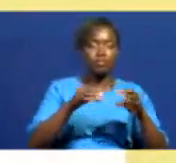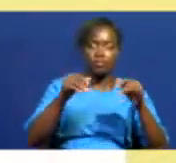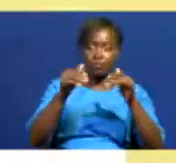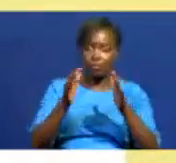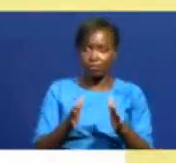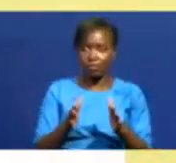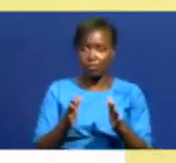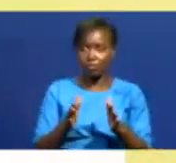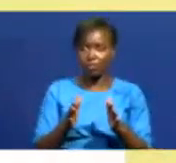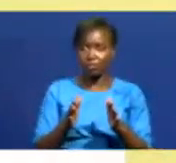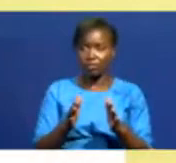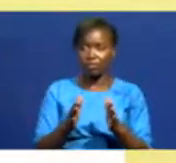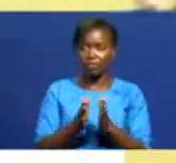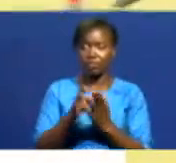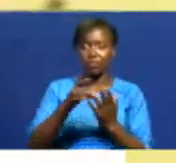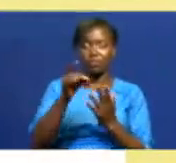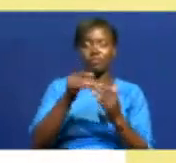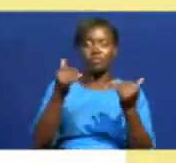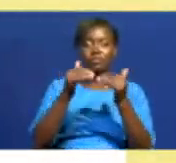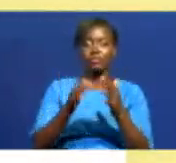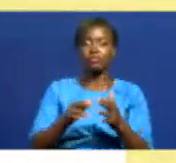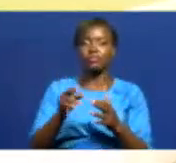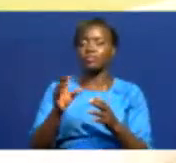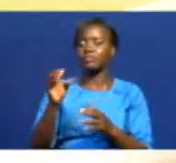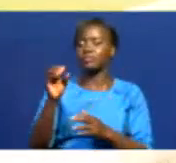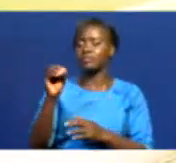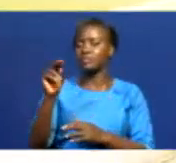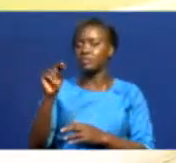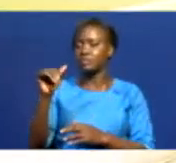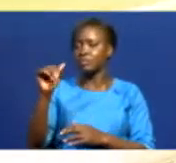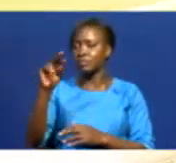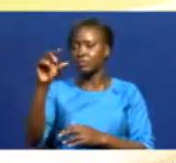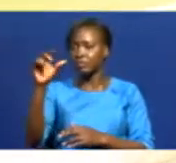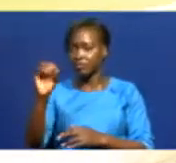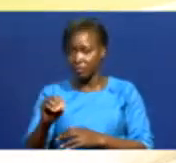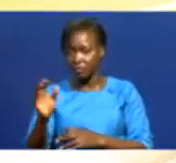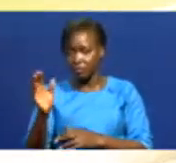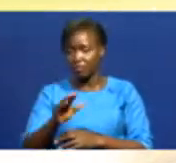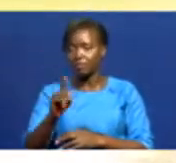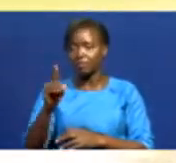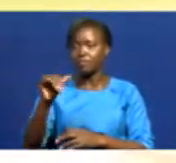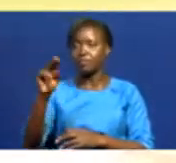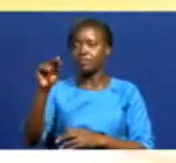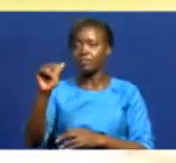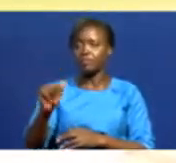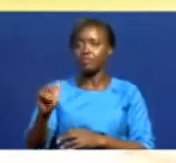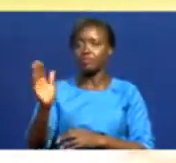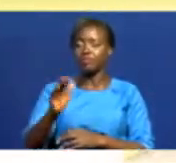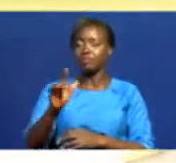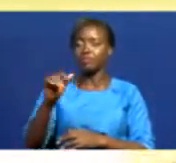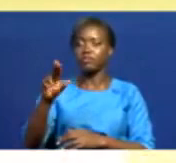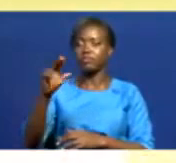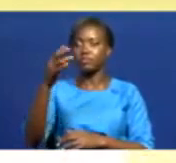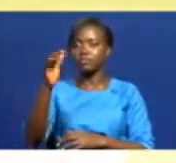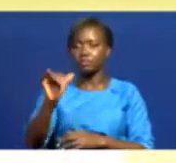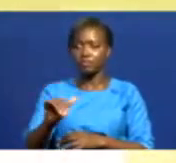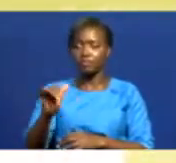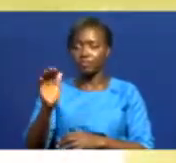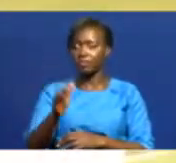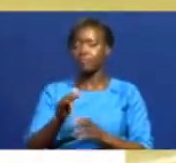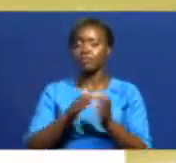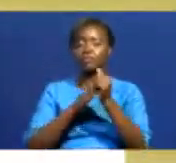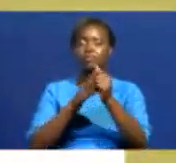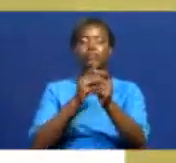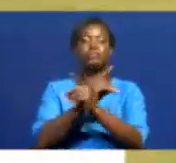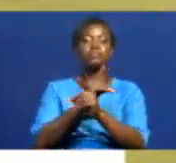qualifiers. Among the selected players are Vivian Onyango, Diana Owino, Flavia Mutiva and Lucy Wangeshi, who will lead in the defense